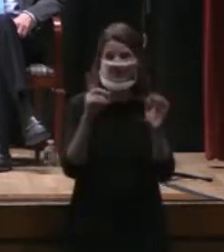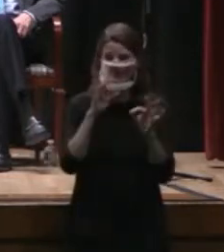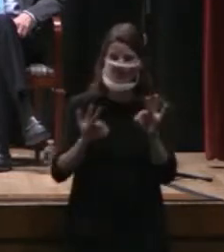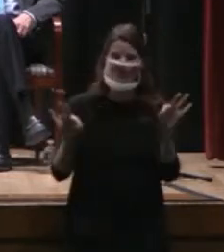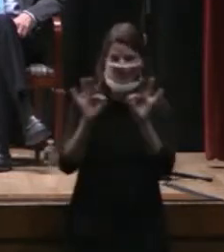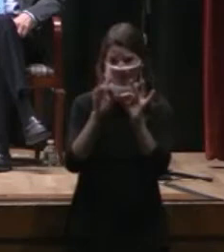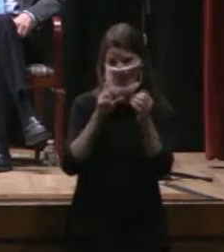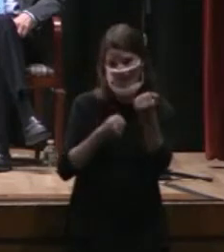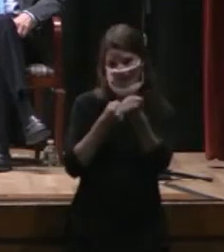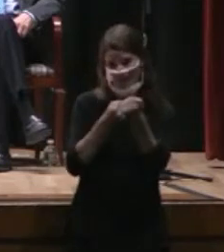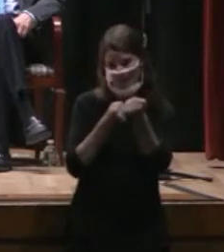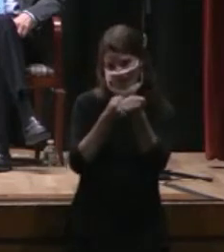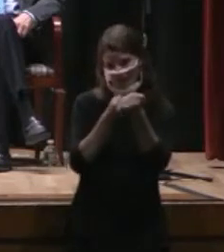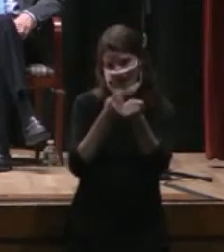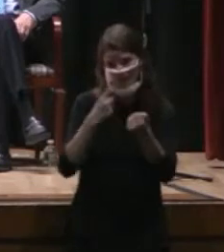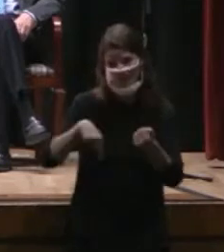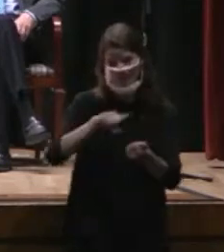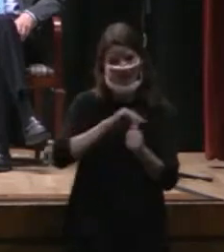advocacy.